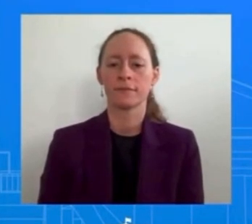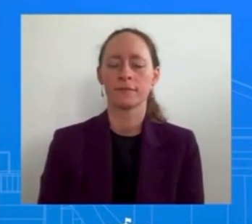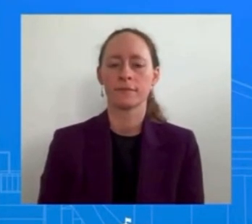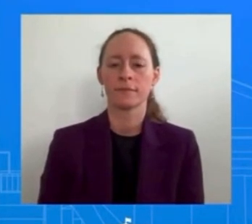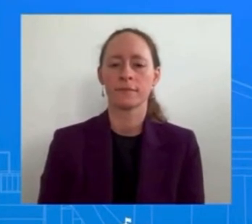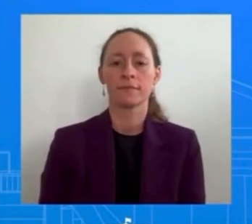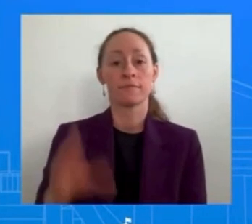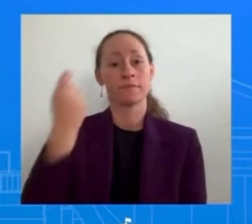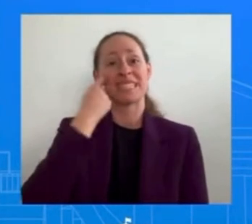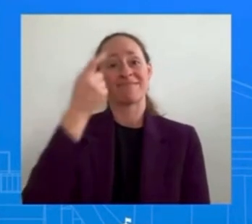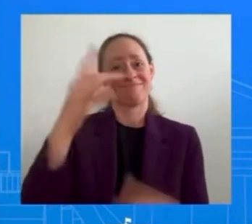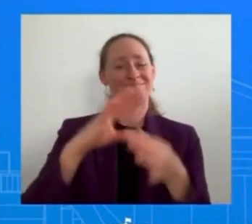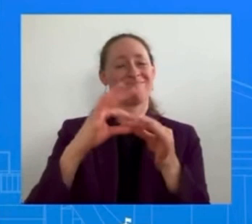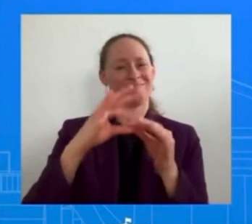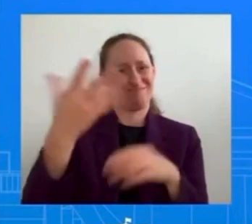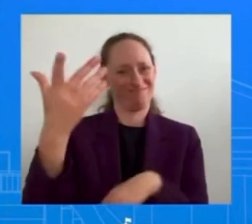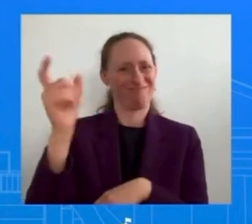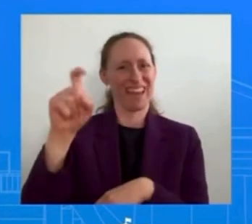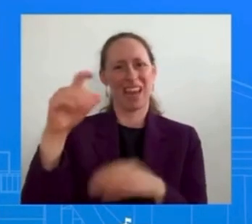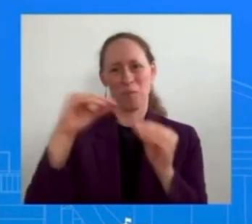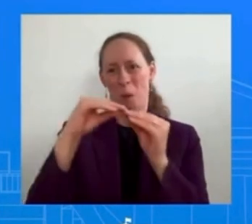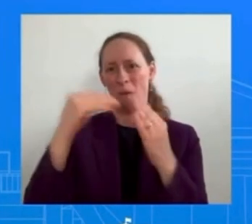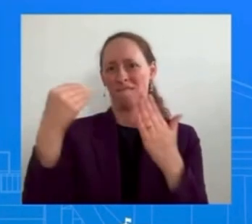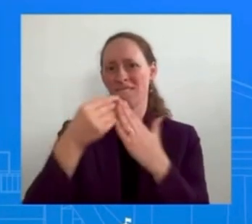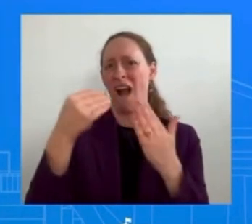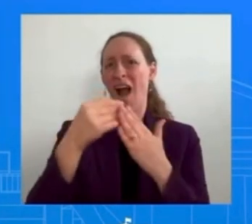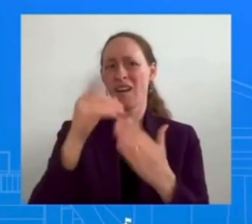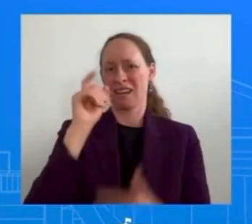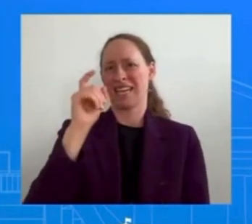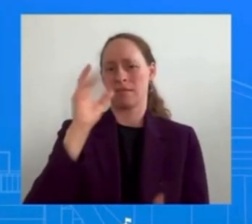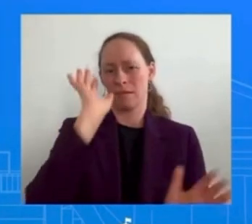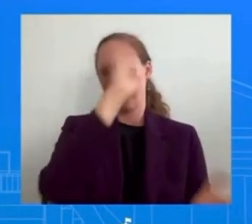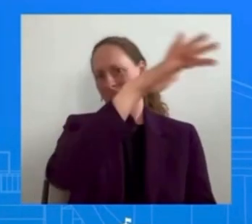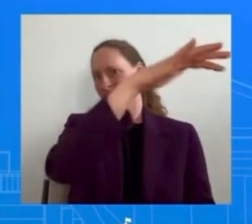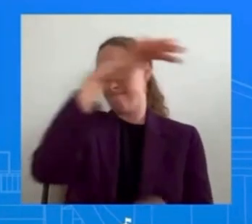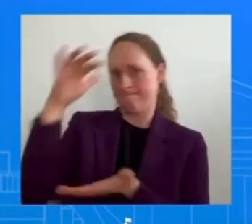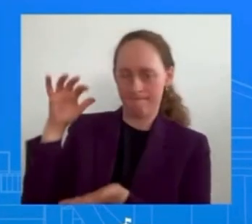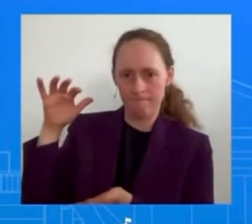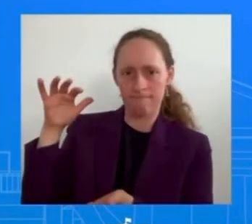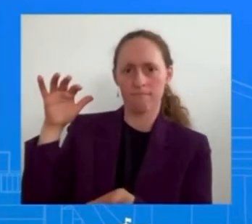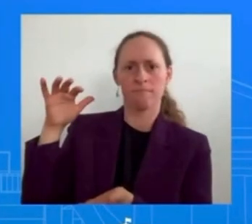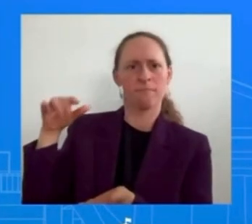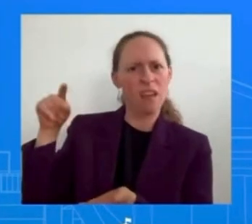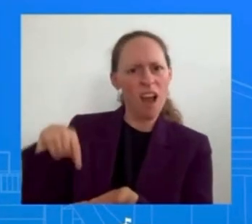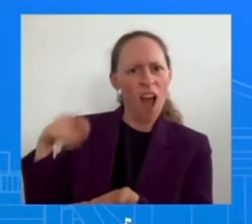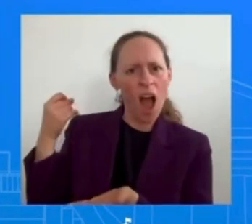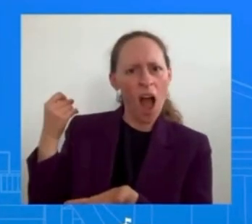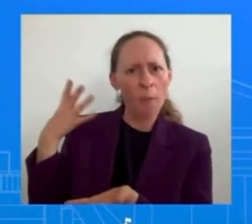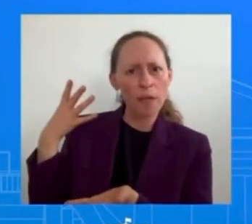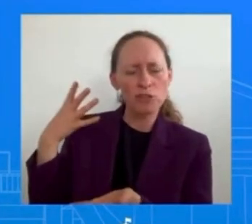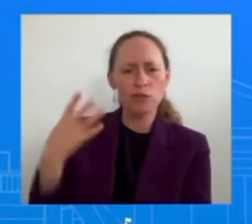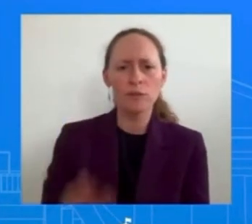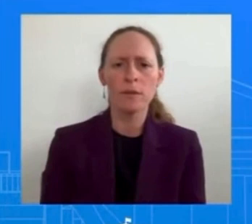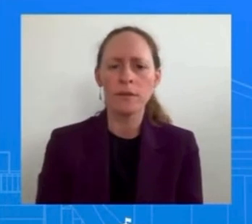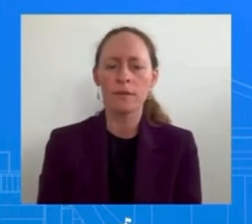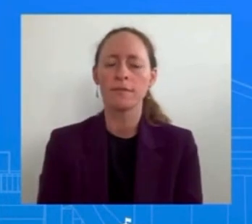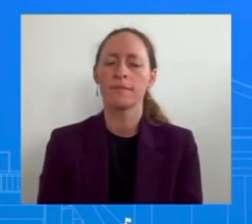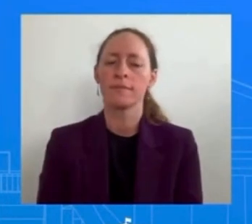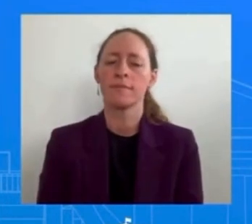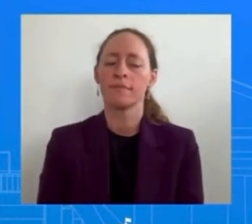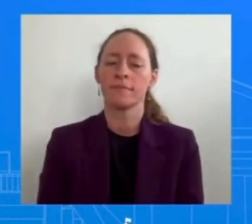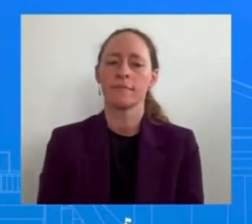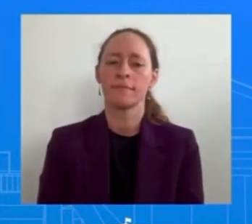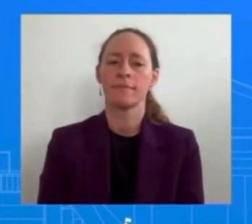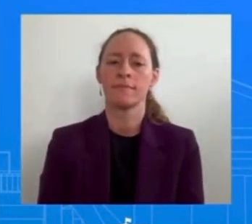have an estimate for how much is going to be needed? I think the administration's supplemental request has gone up. I believe our initial request was in